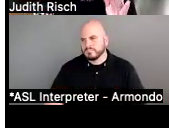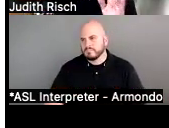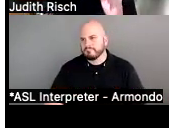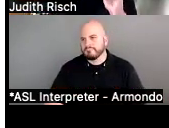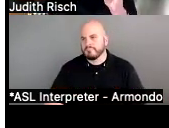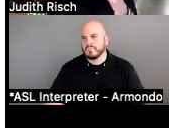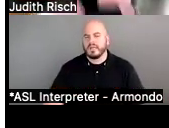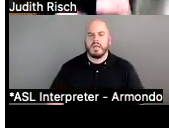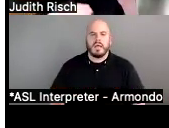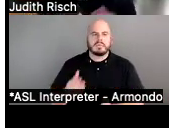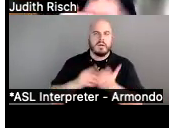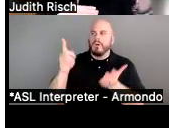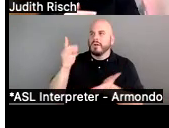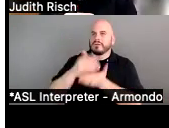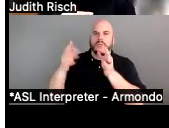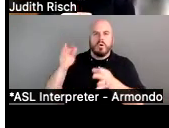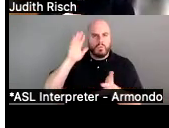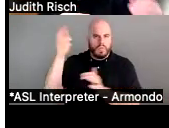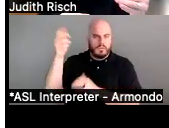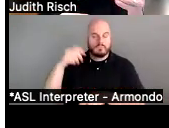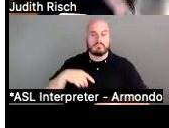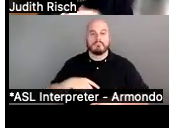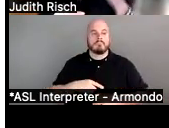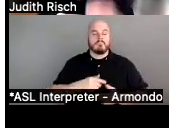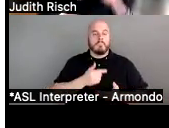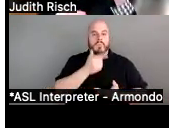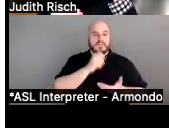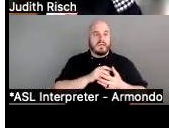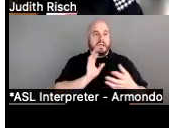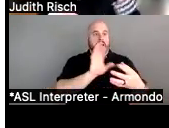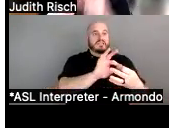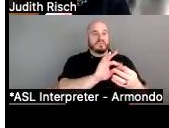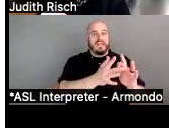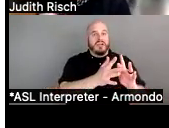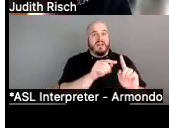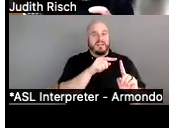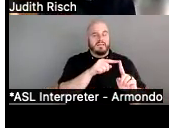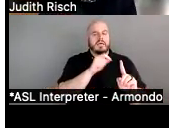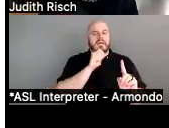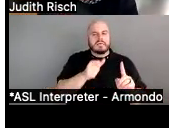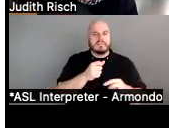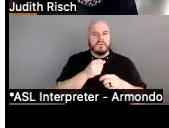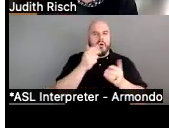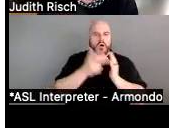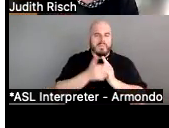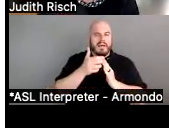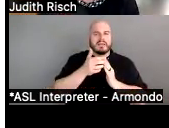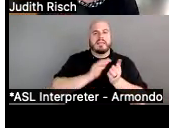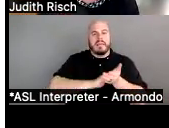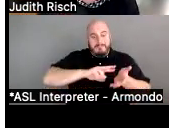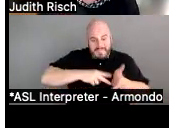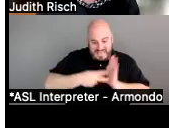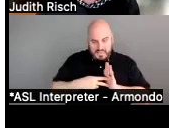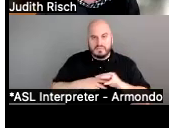up. The fact that it connects to the internet doesn't make it a website or a mobile application.